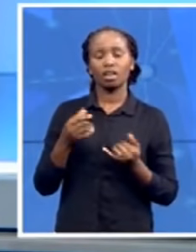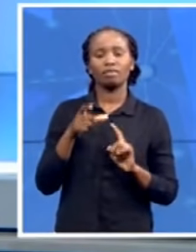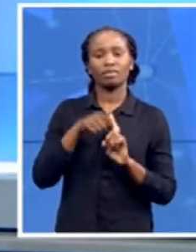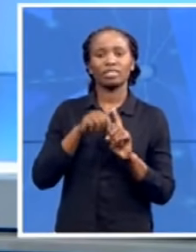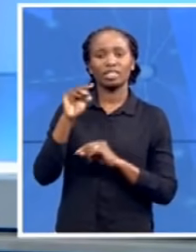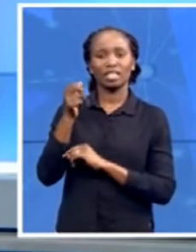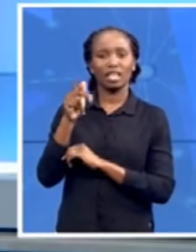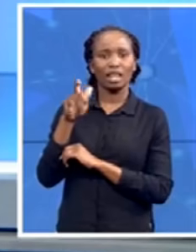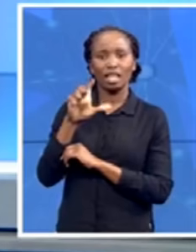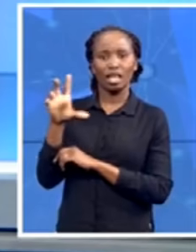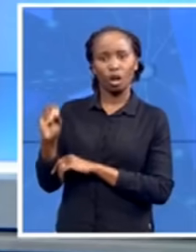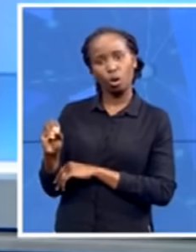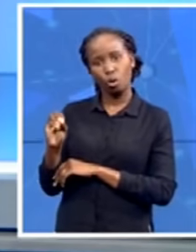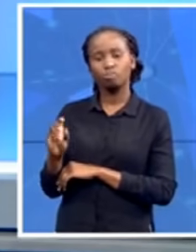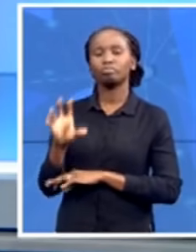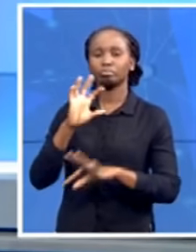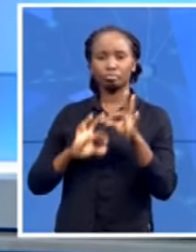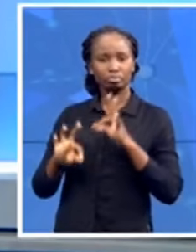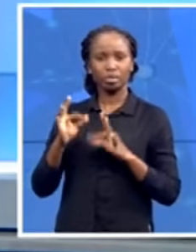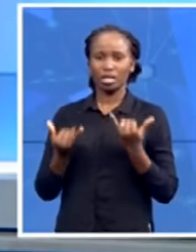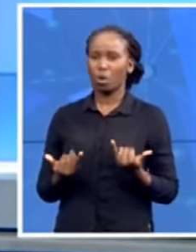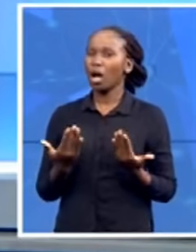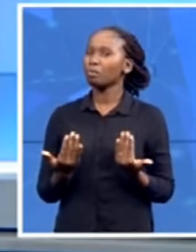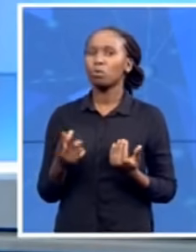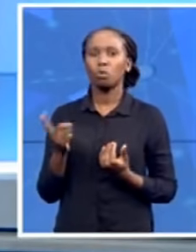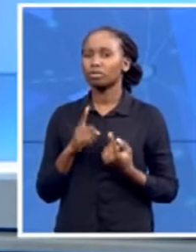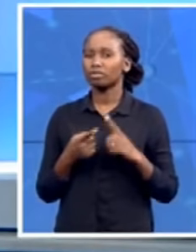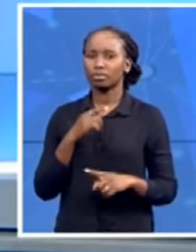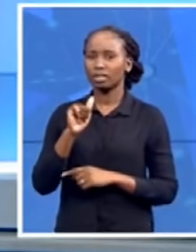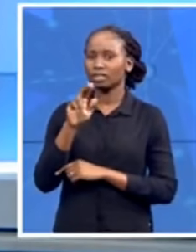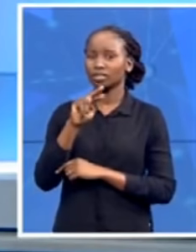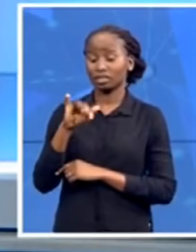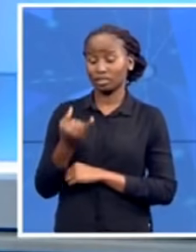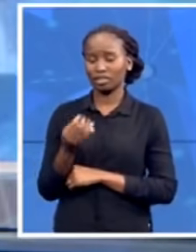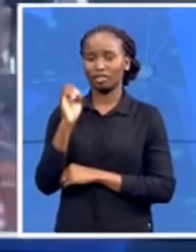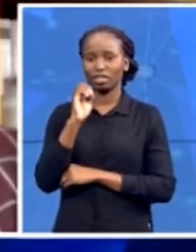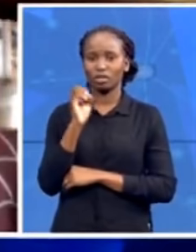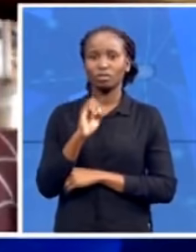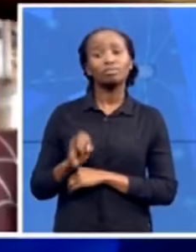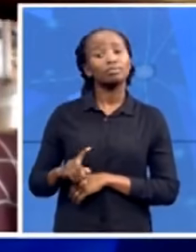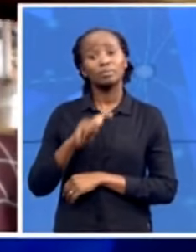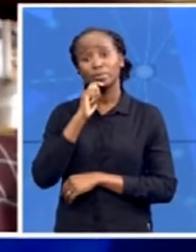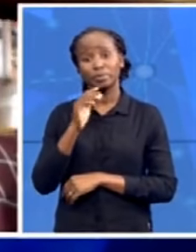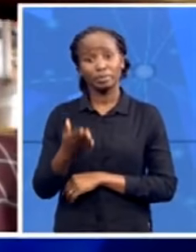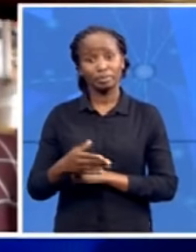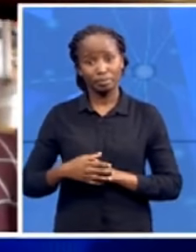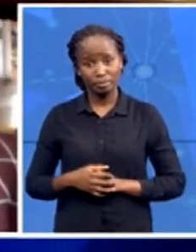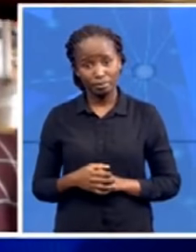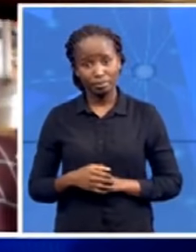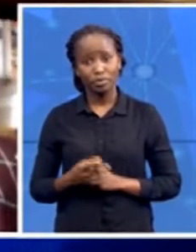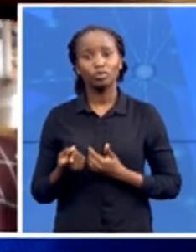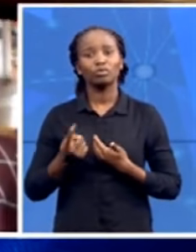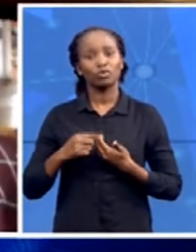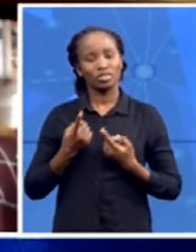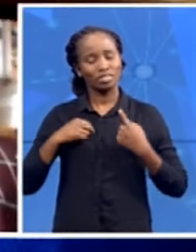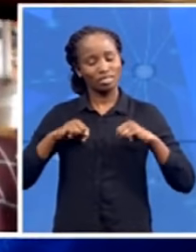could possibly expect from the ANC this afternoon. Mr. Breakfast, a very good morning to you. Thank you so much for joining us. Welcome to the agenda. Thank you very